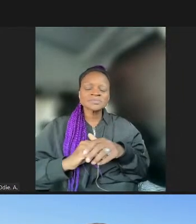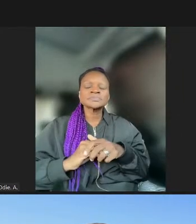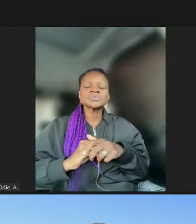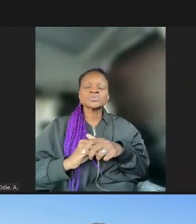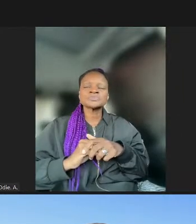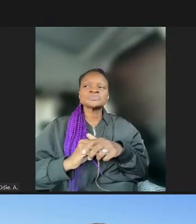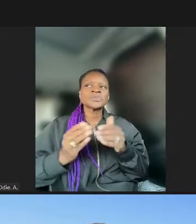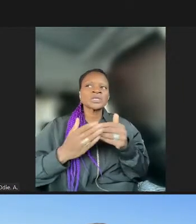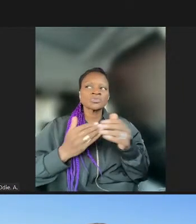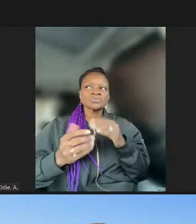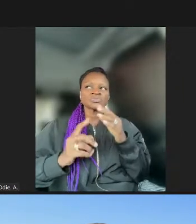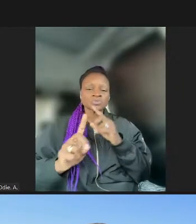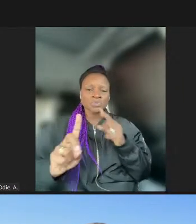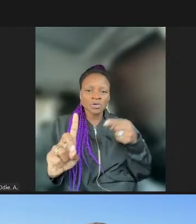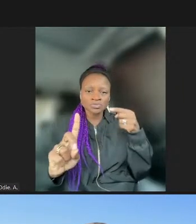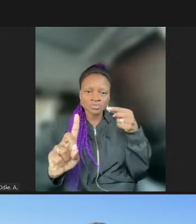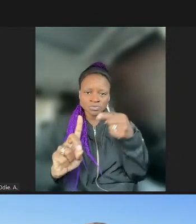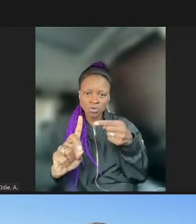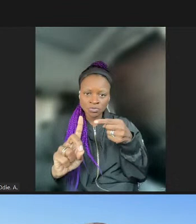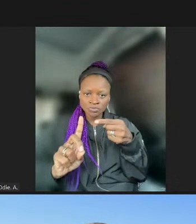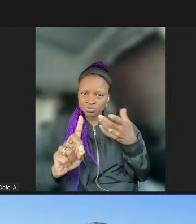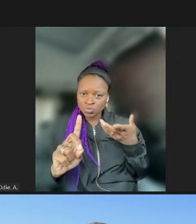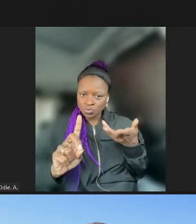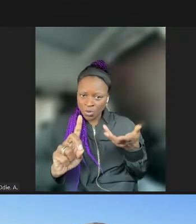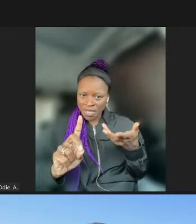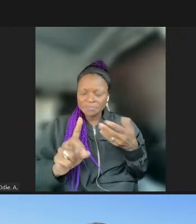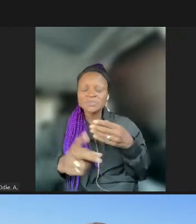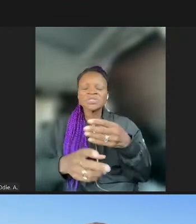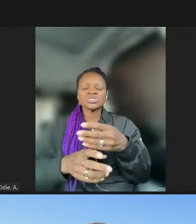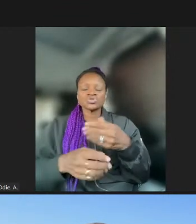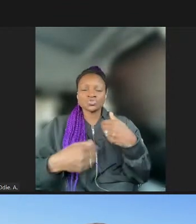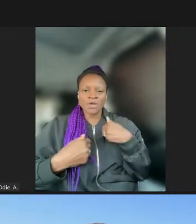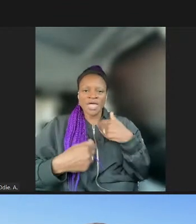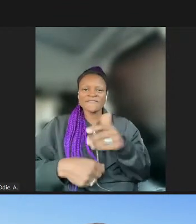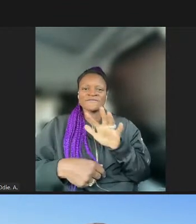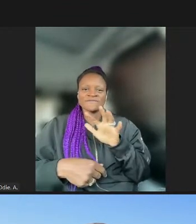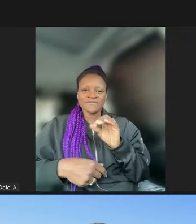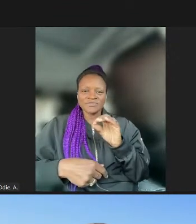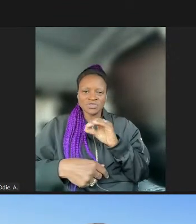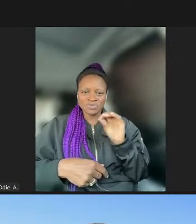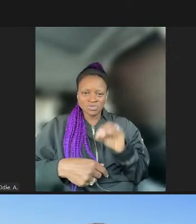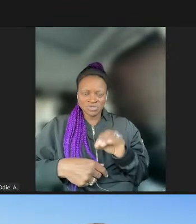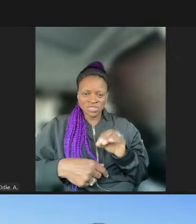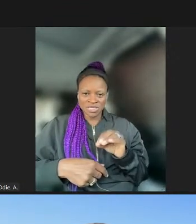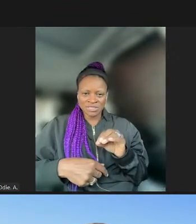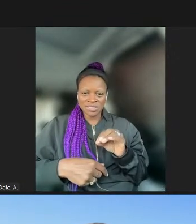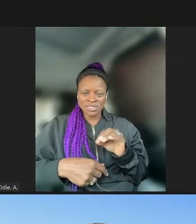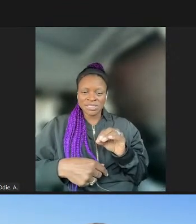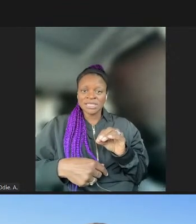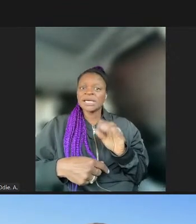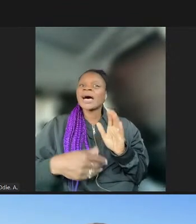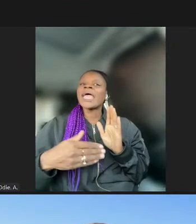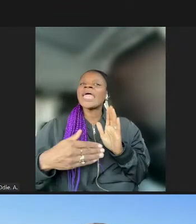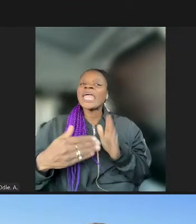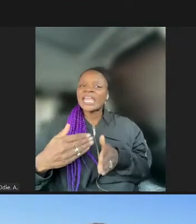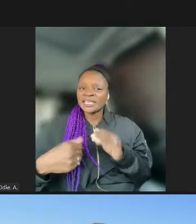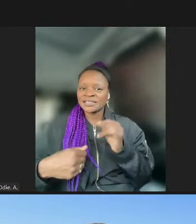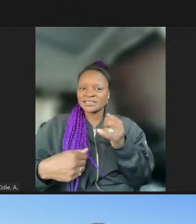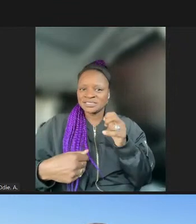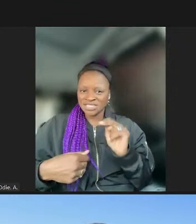goal for the next part is to have 50% by the end of January. And I'm very hopeful that we'll be able to get